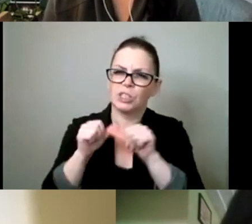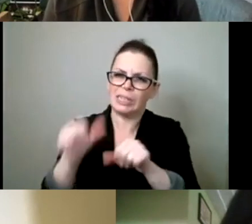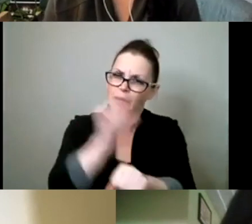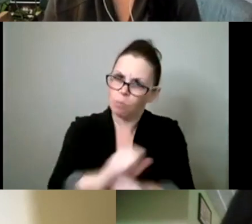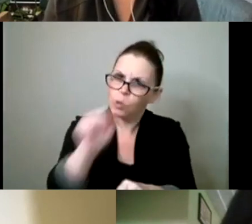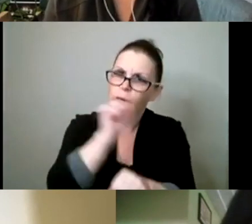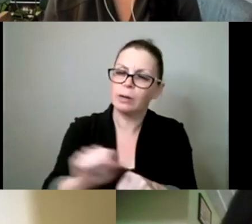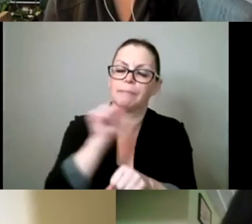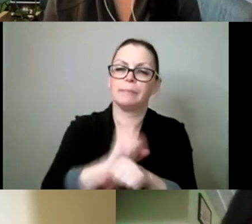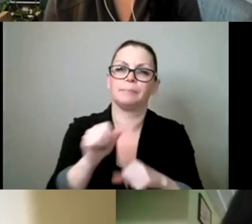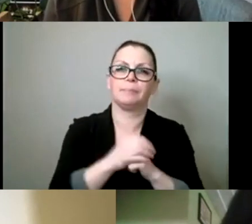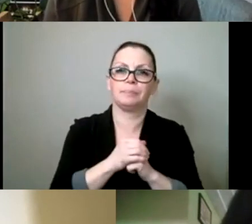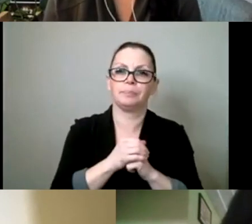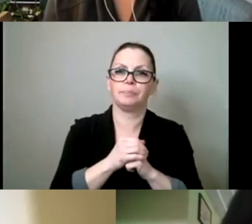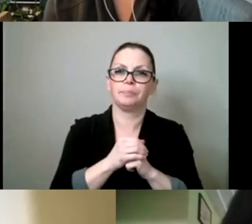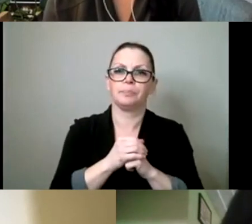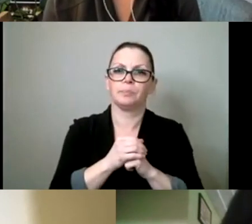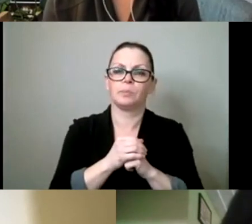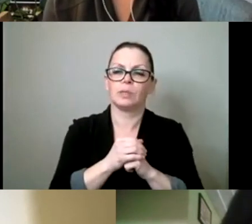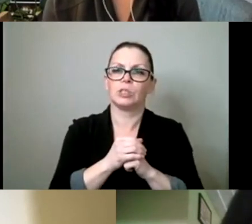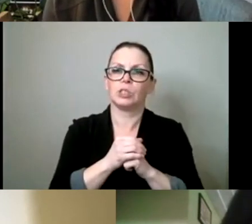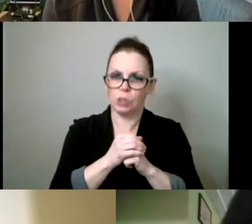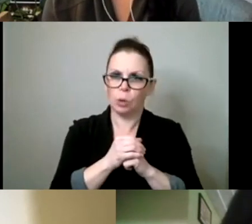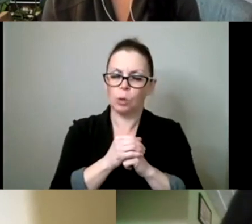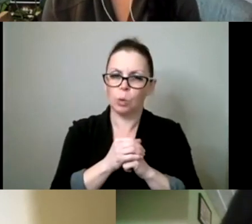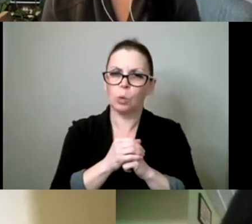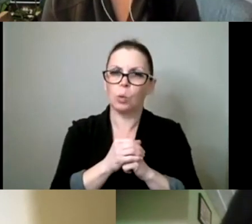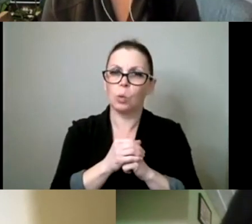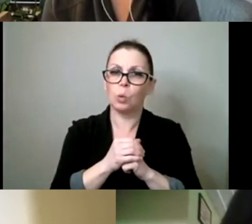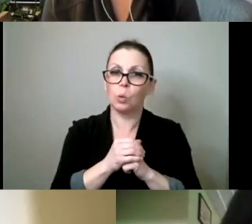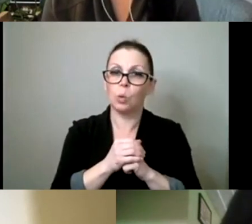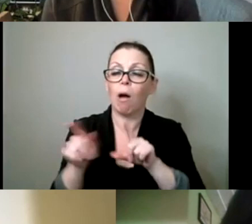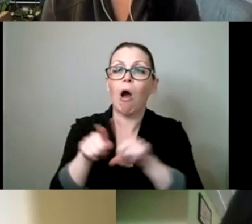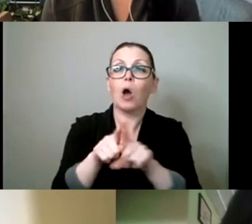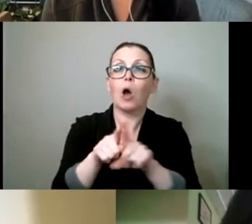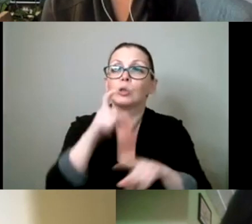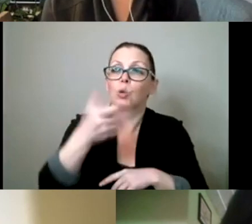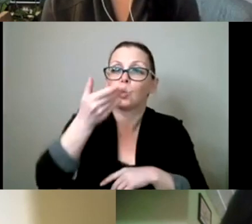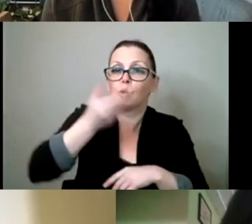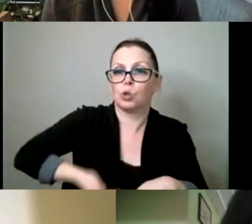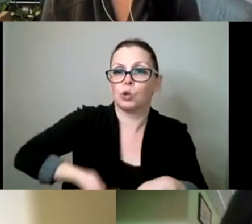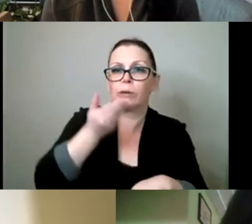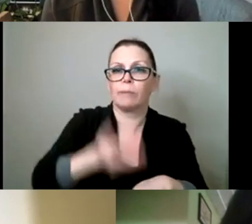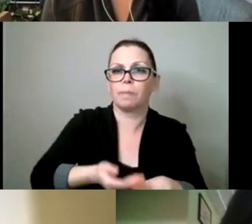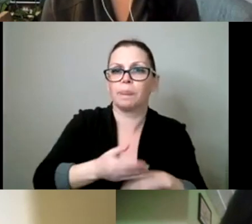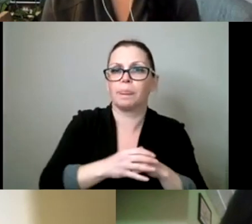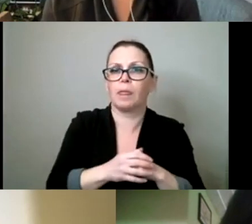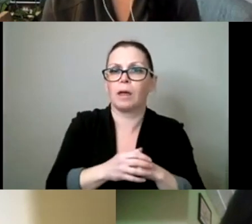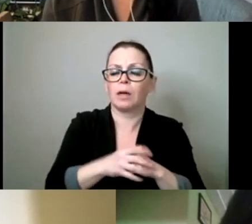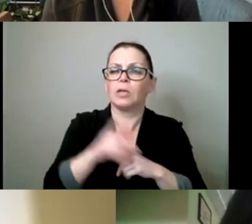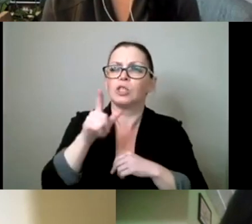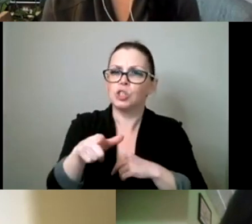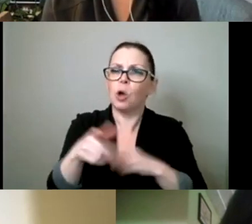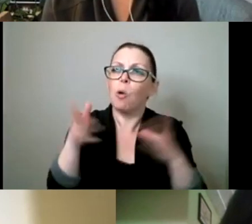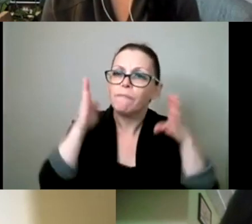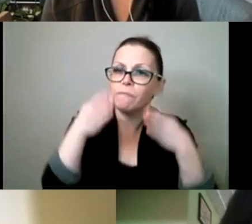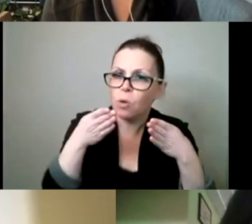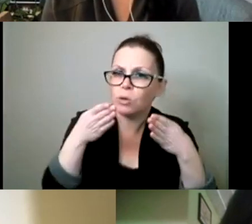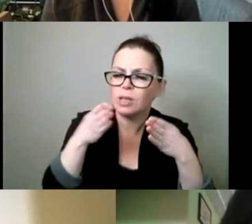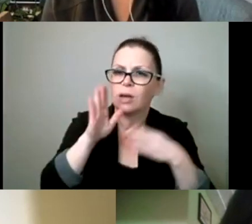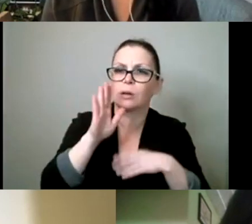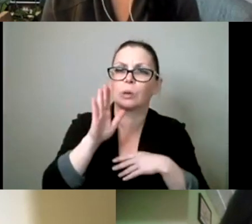that, leaning into it and who you are, that's what I'm saying. Lean into who you are, because